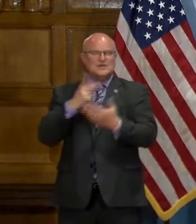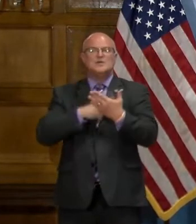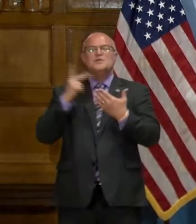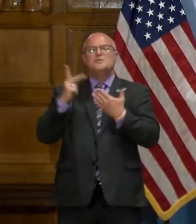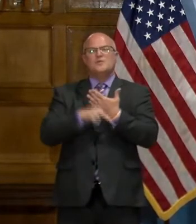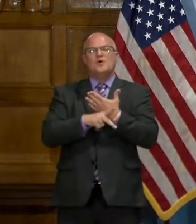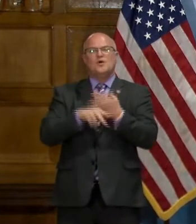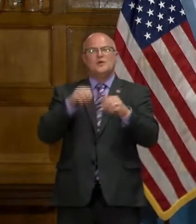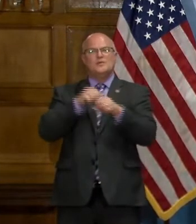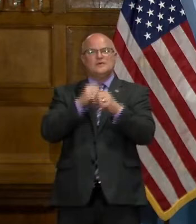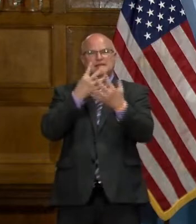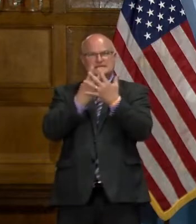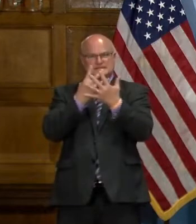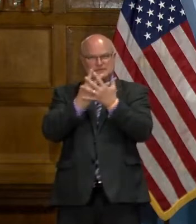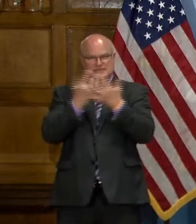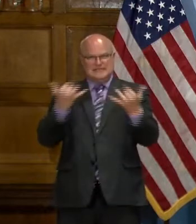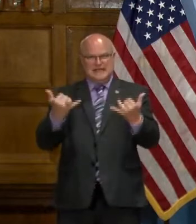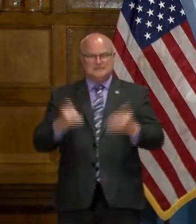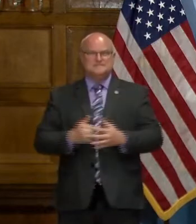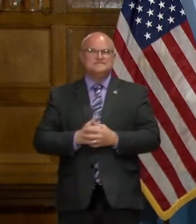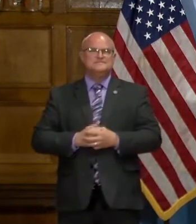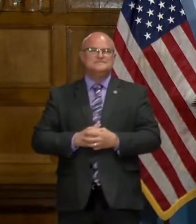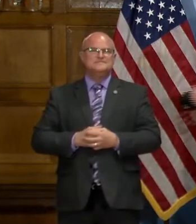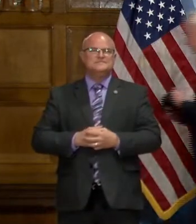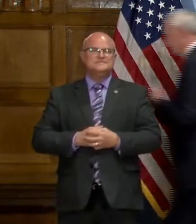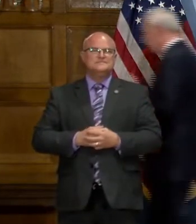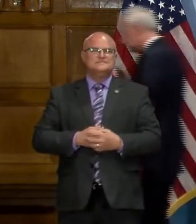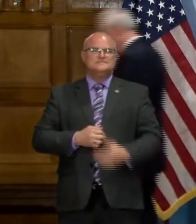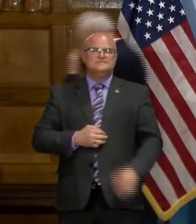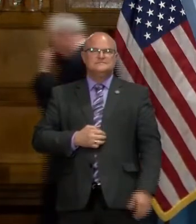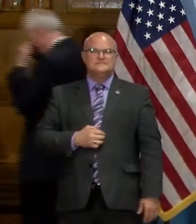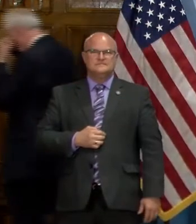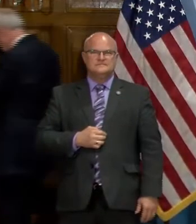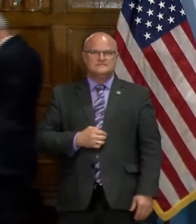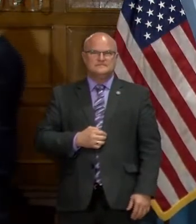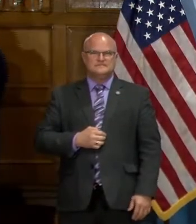program in our Department of Corrections.